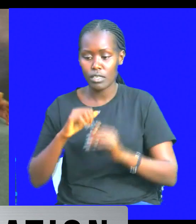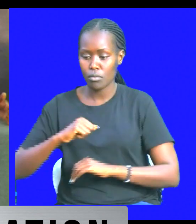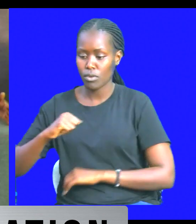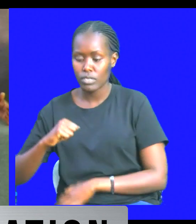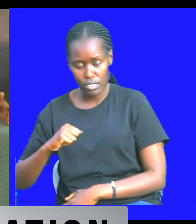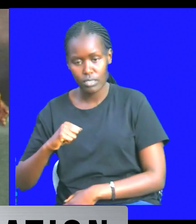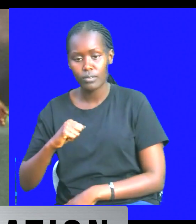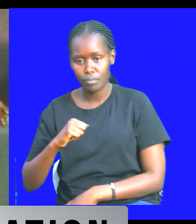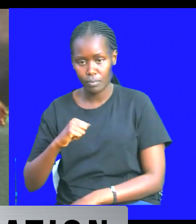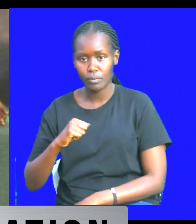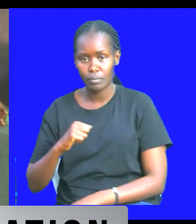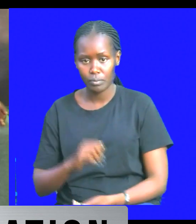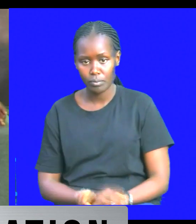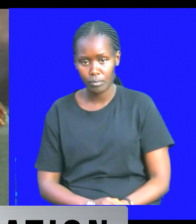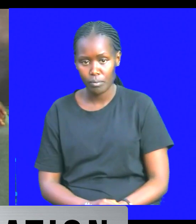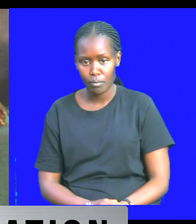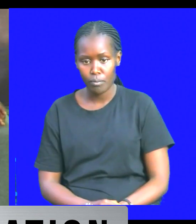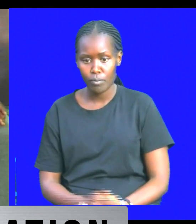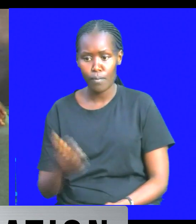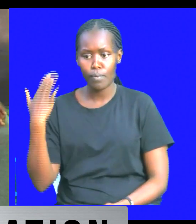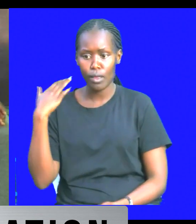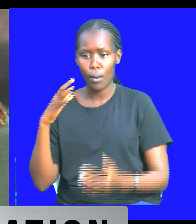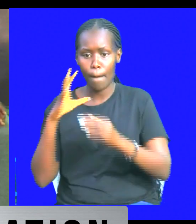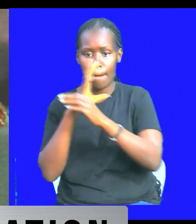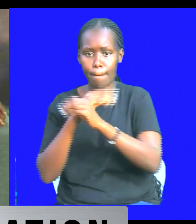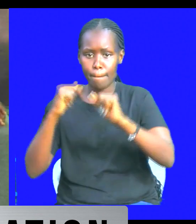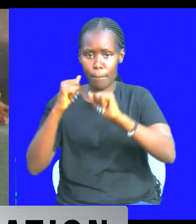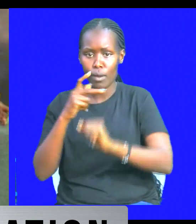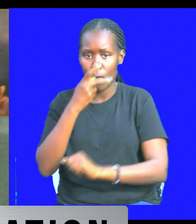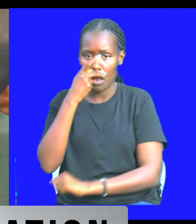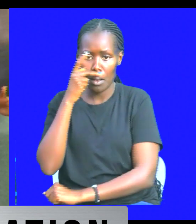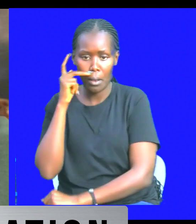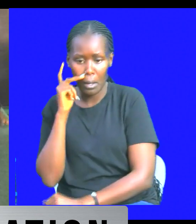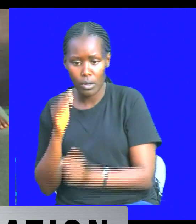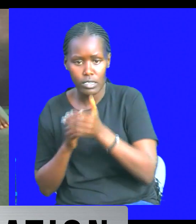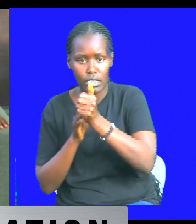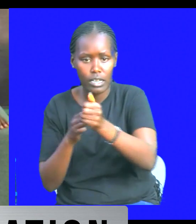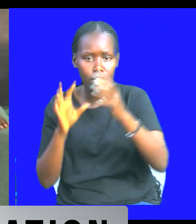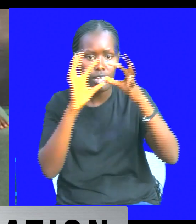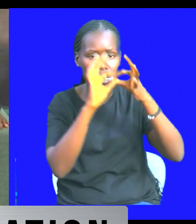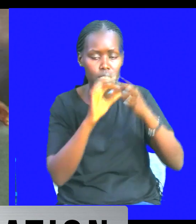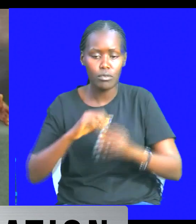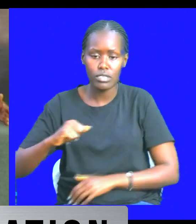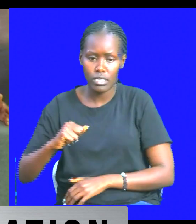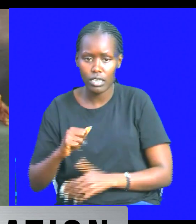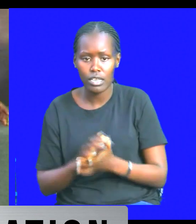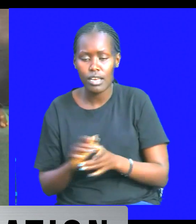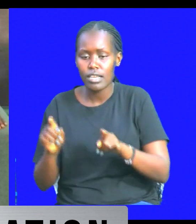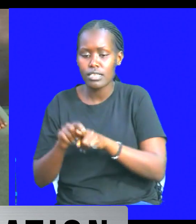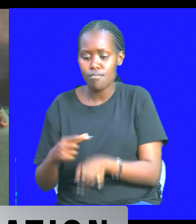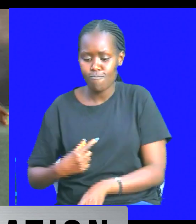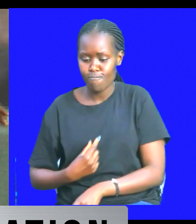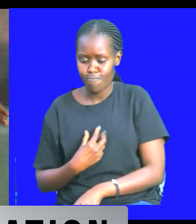even the former Vice President Kalonzo Musyoka, who is leading the Azimio side, right, even visit State House and